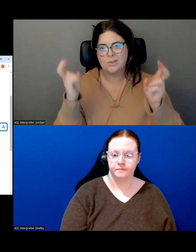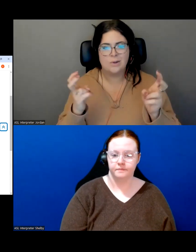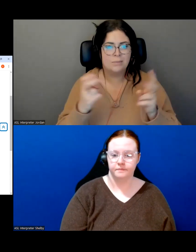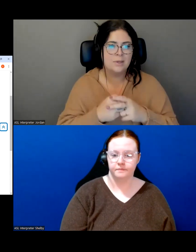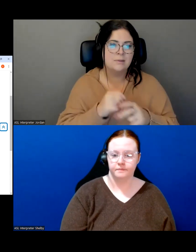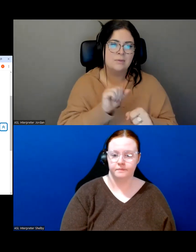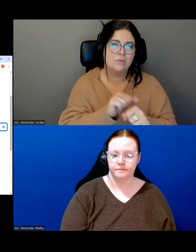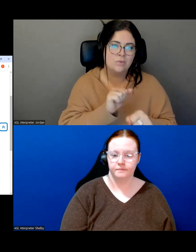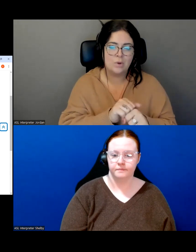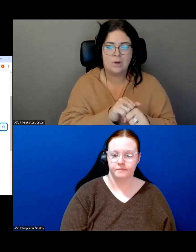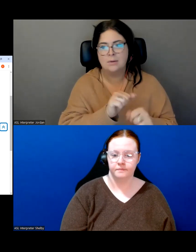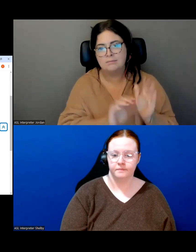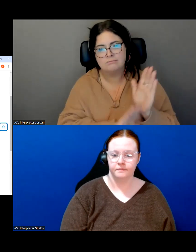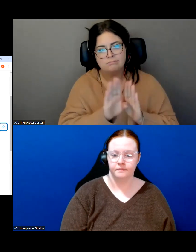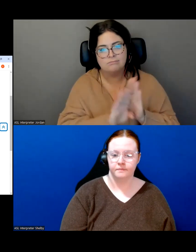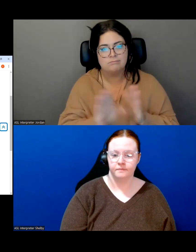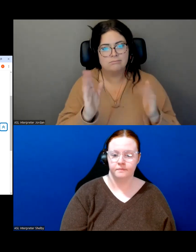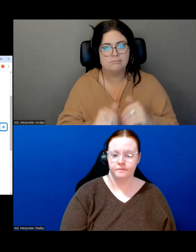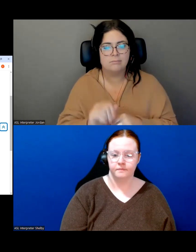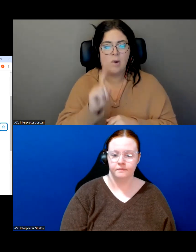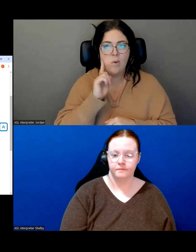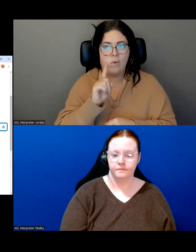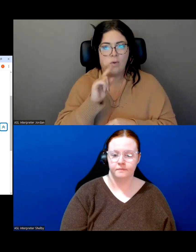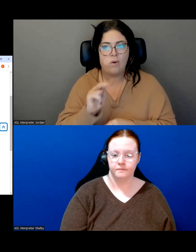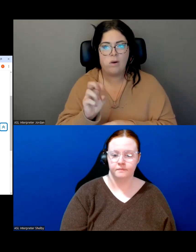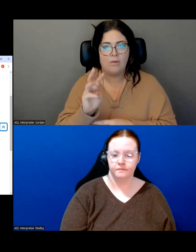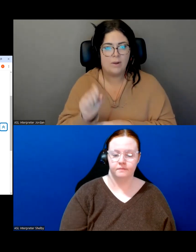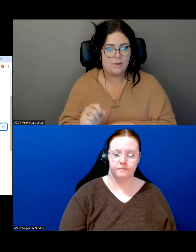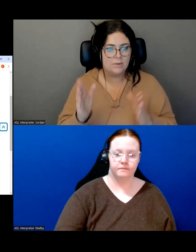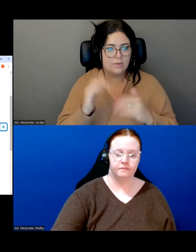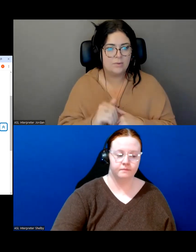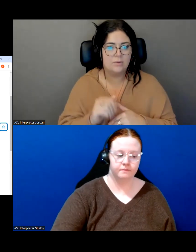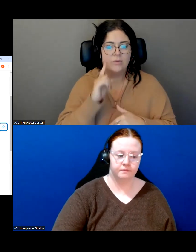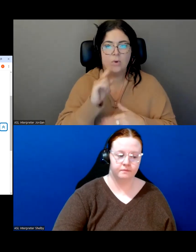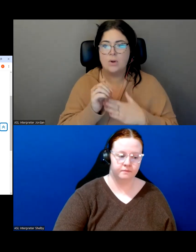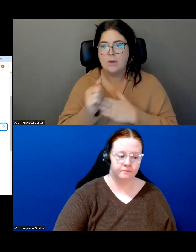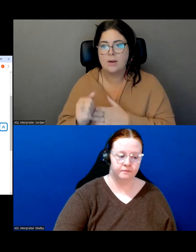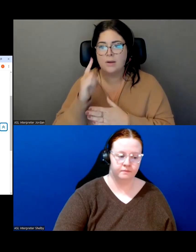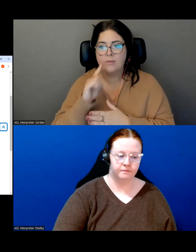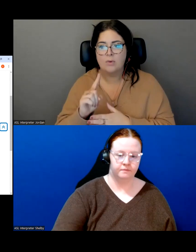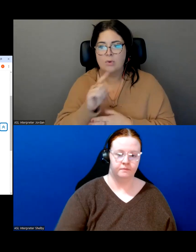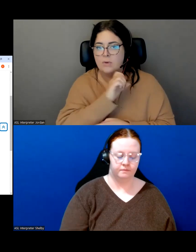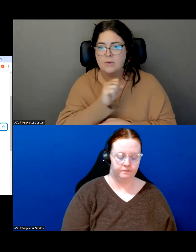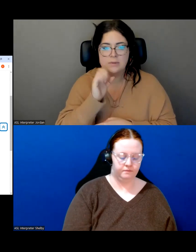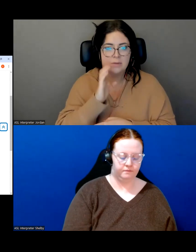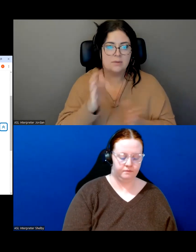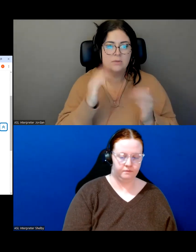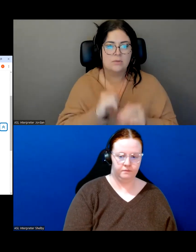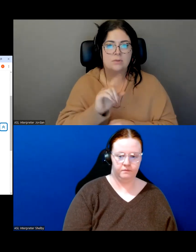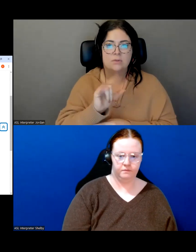and employment development, fake news and disinformation guides. We have guides for seniors, literacy services